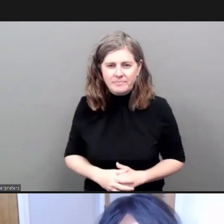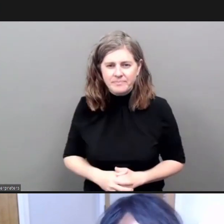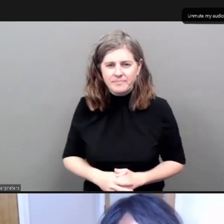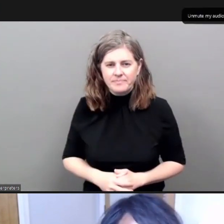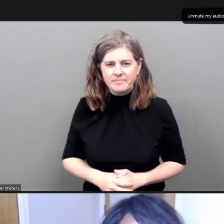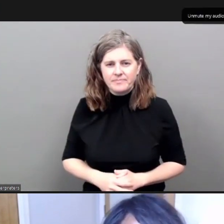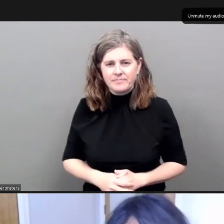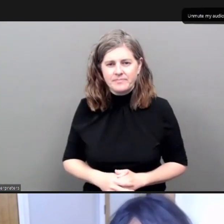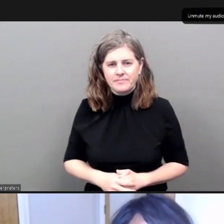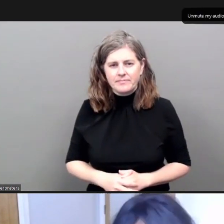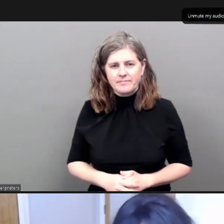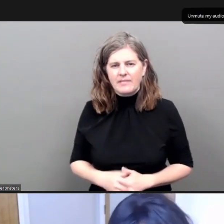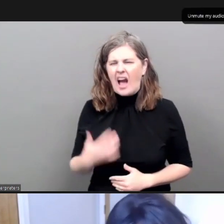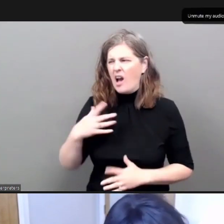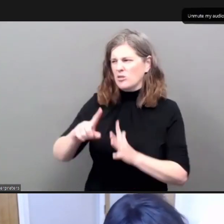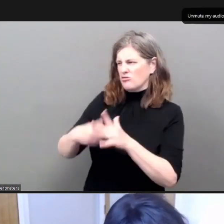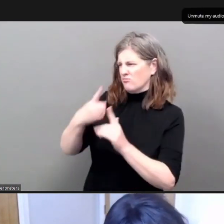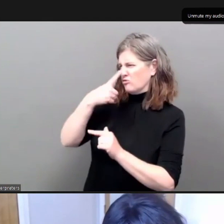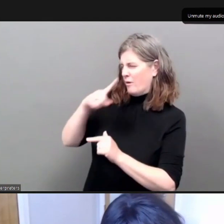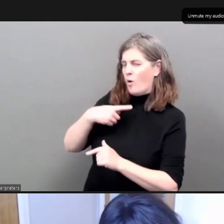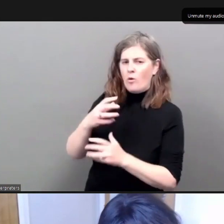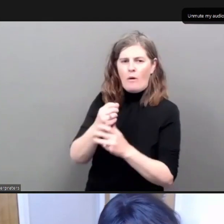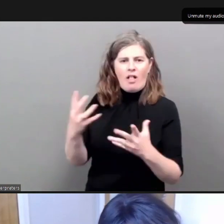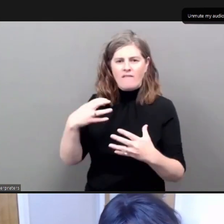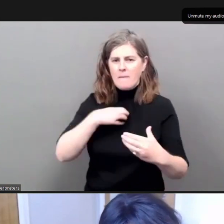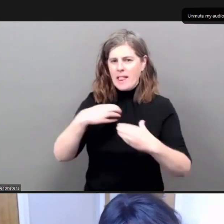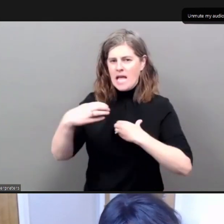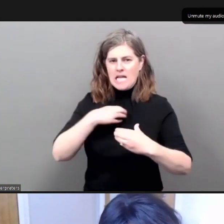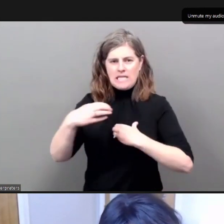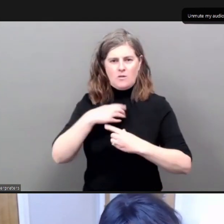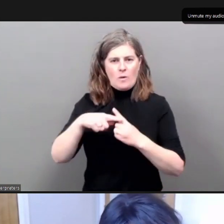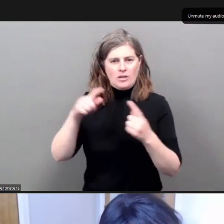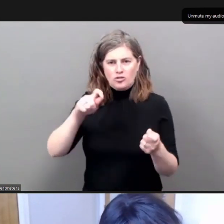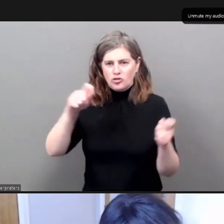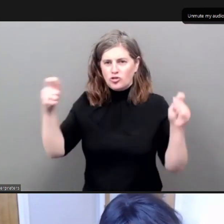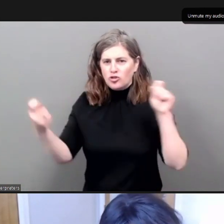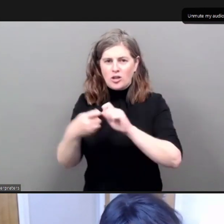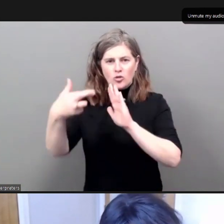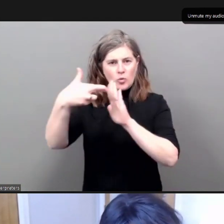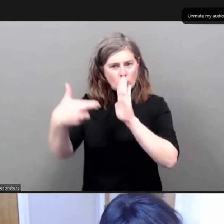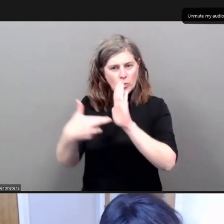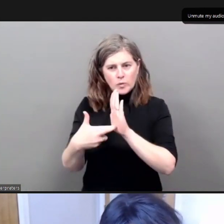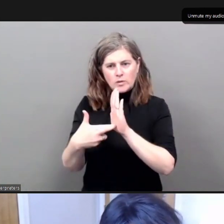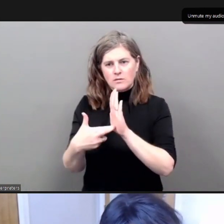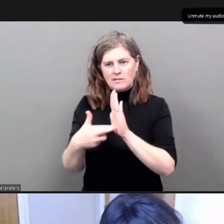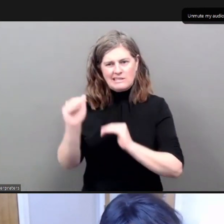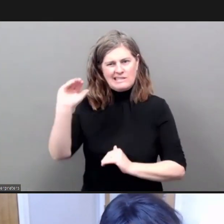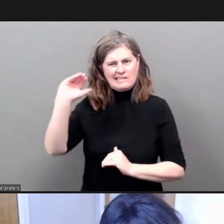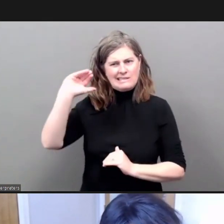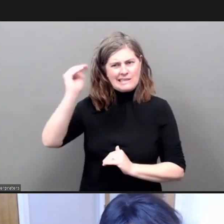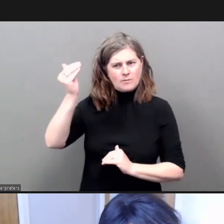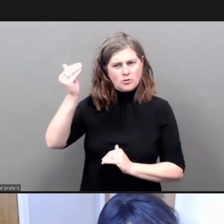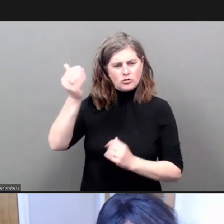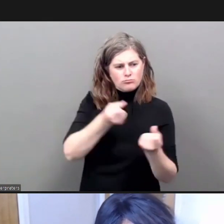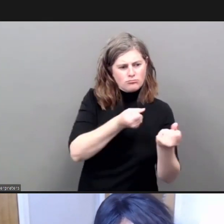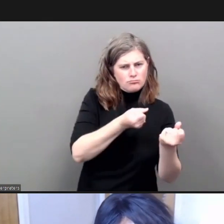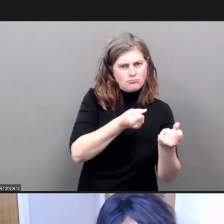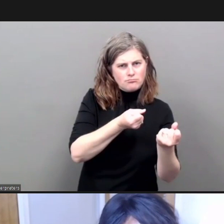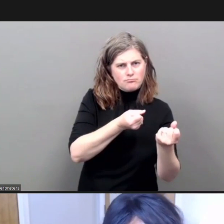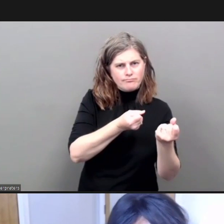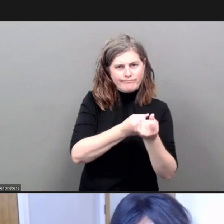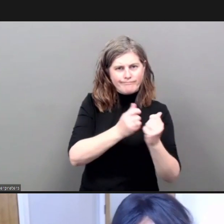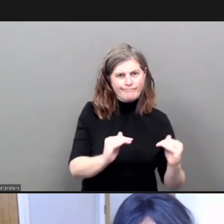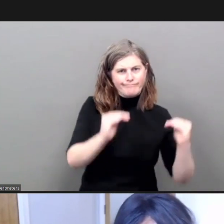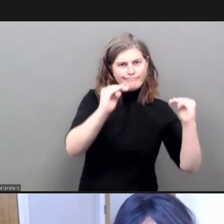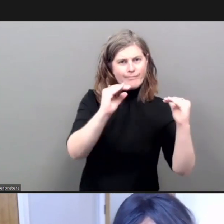I can start with that one. We don't get a lot of complaints when we change the rules in a way that seems to favor people.